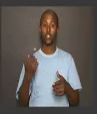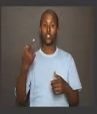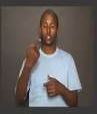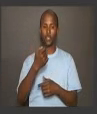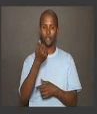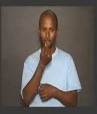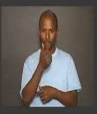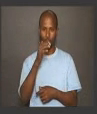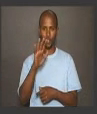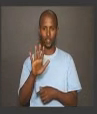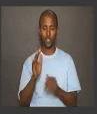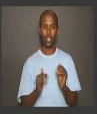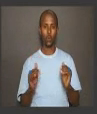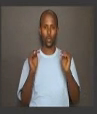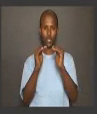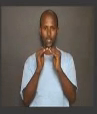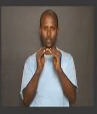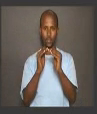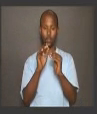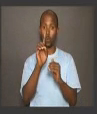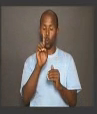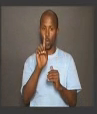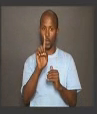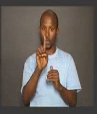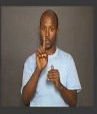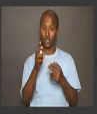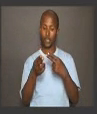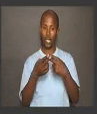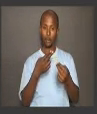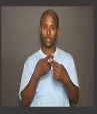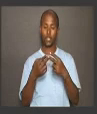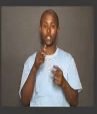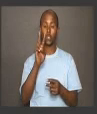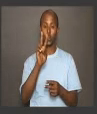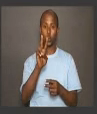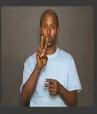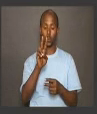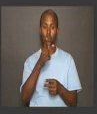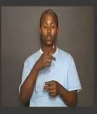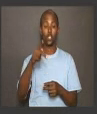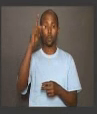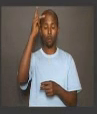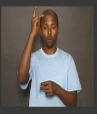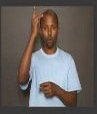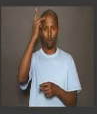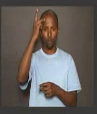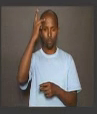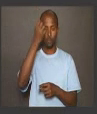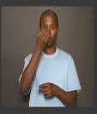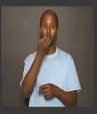G15 equals 1 times 2 to the power of